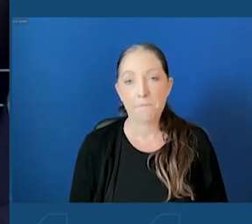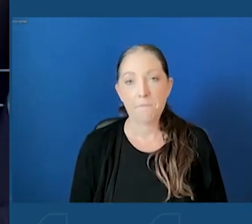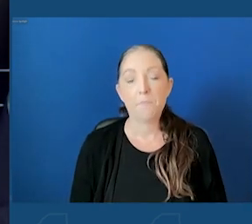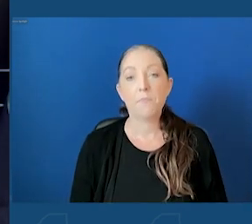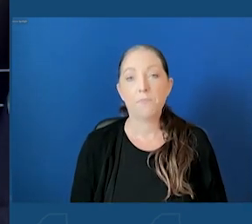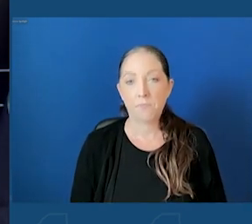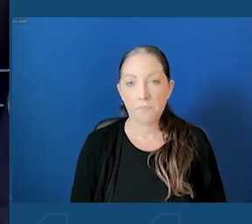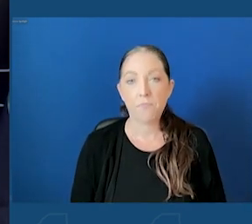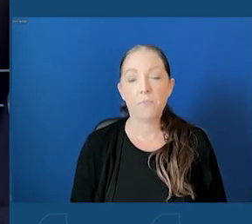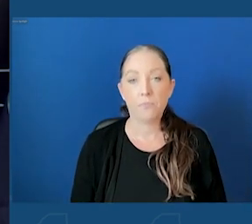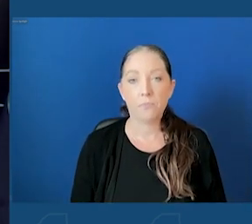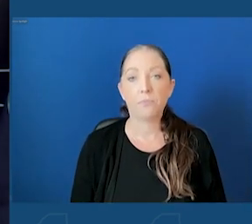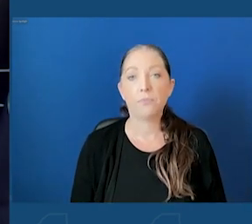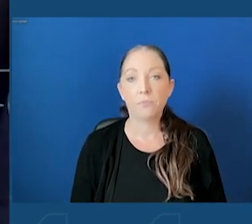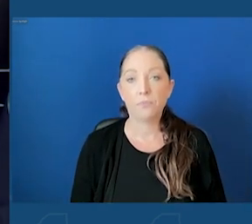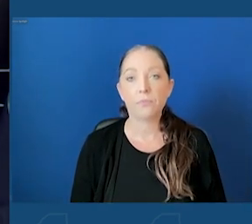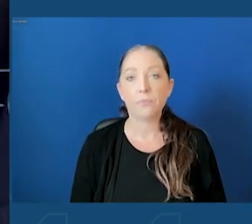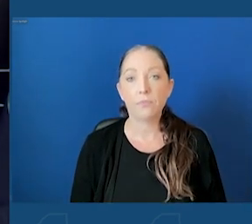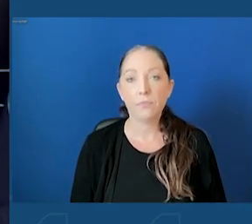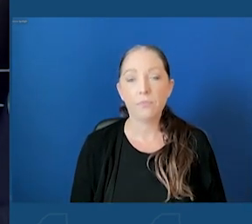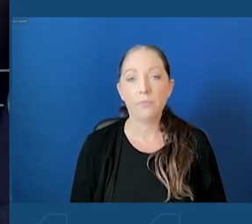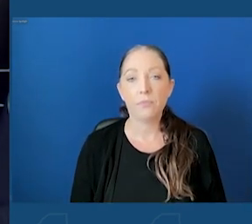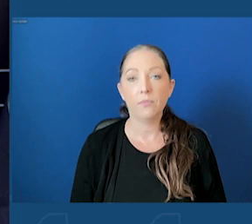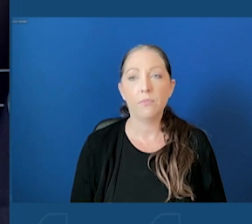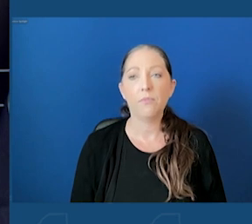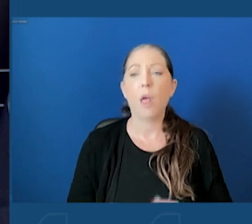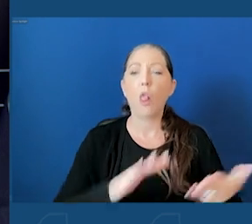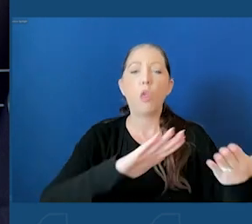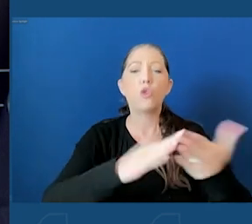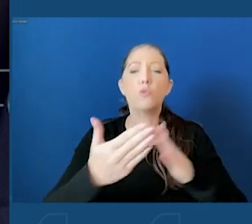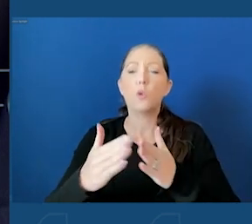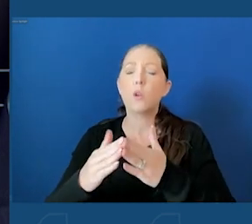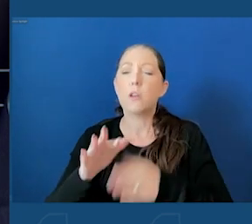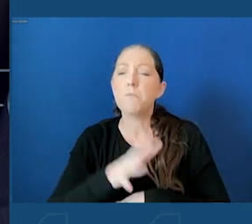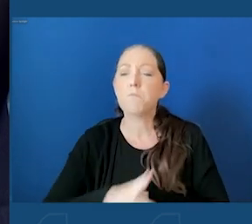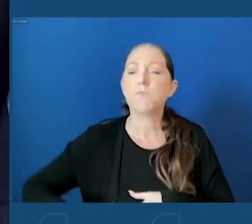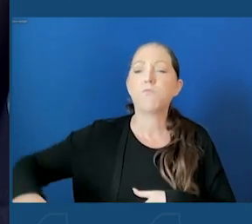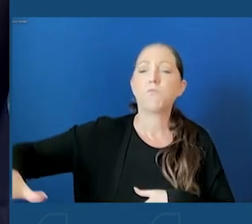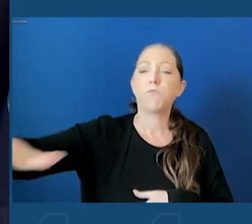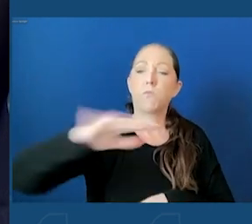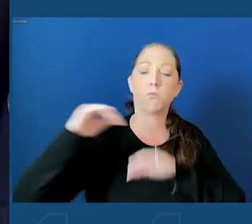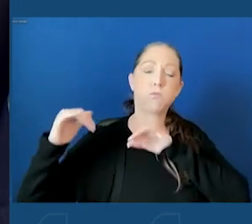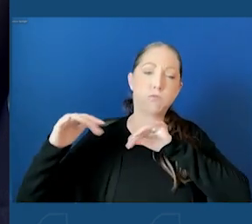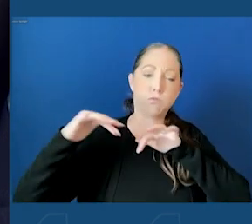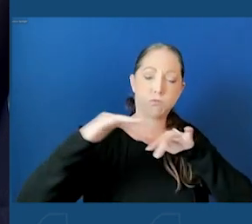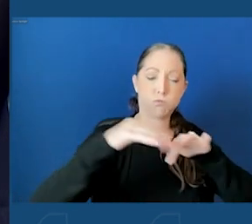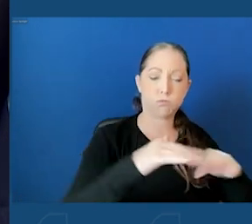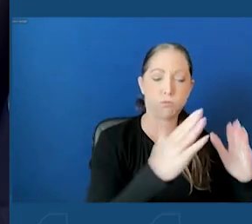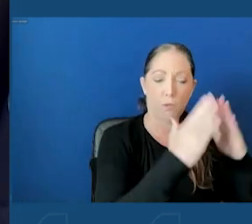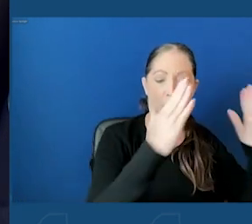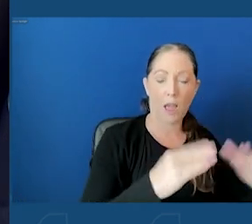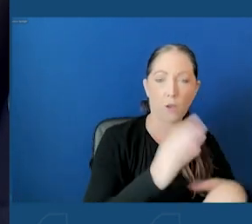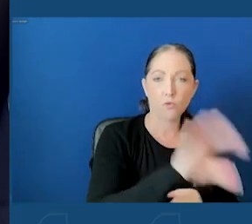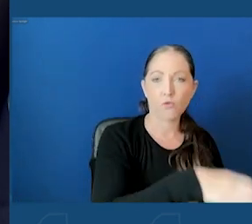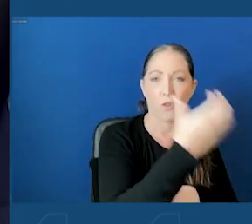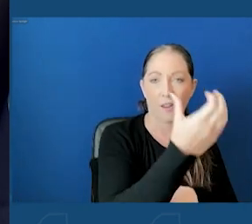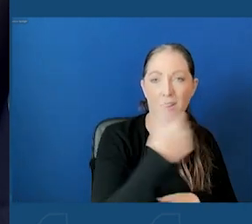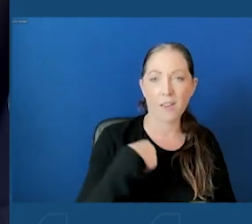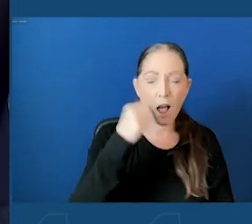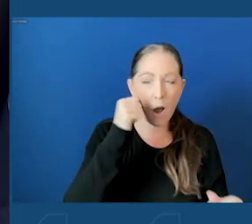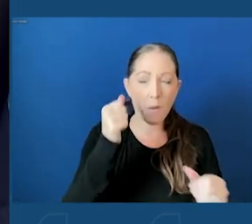brought the whole cross-section of the community to their house for Christmas. I remember singing those Christmas